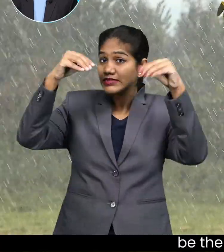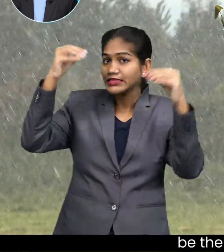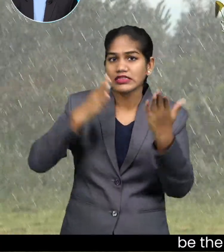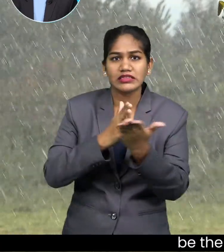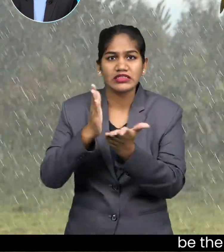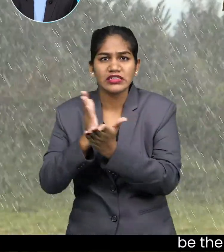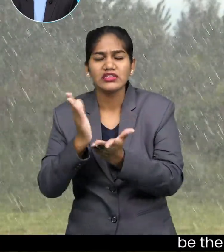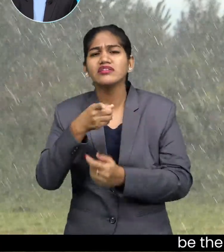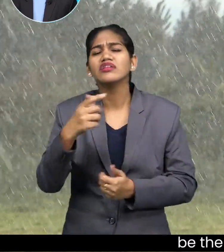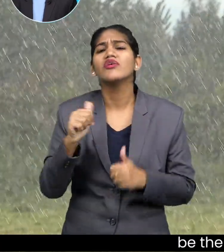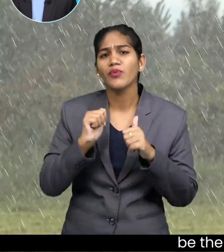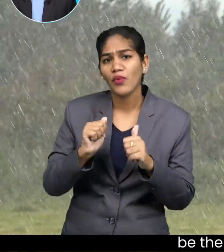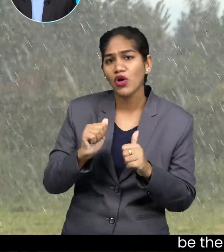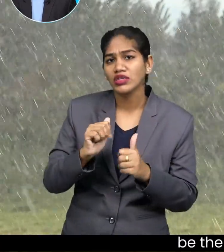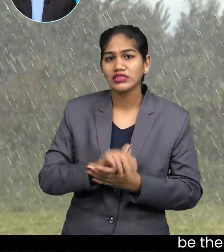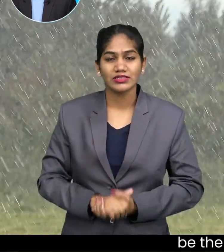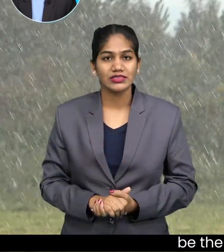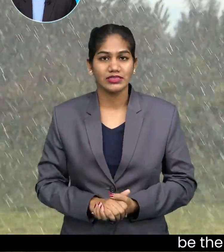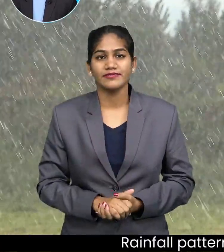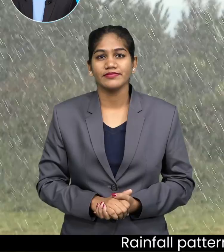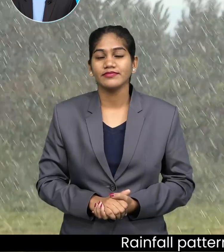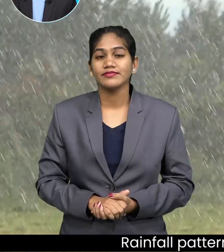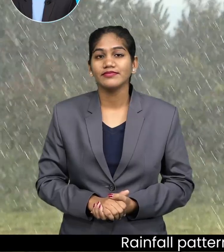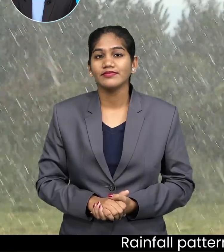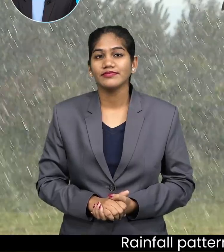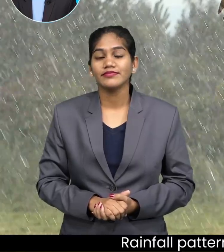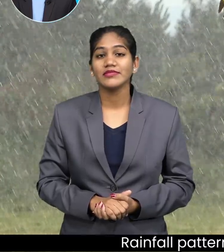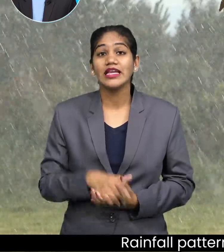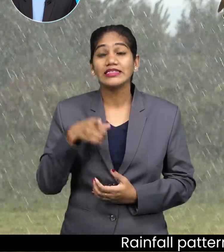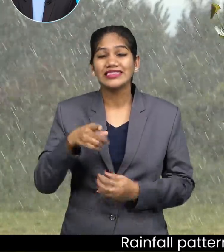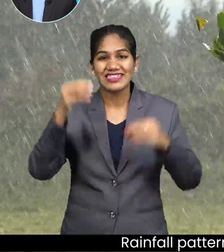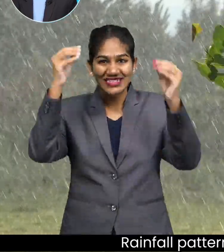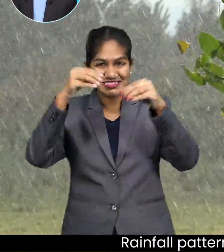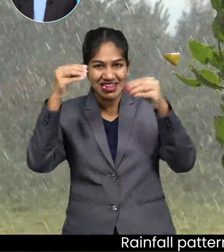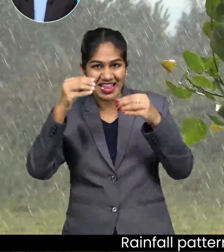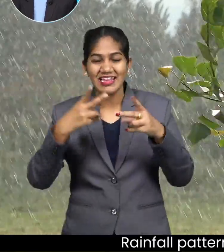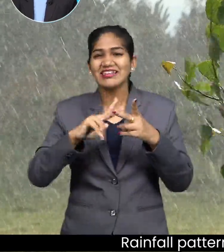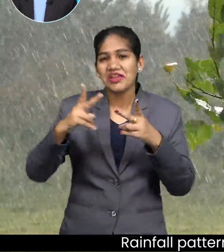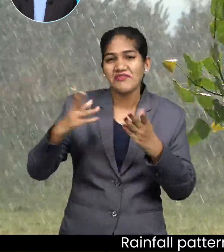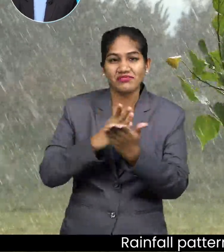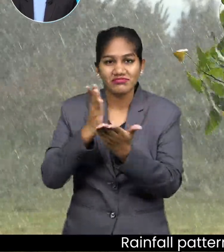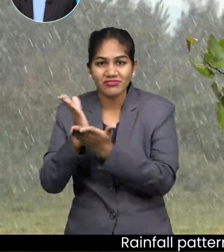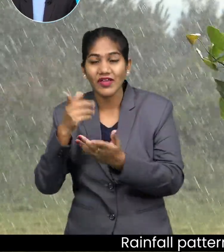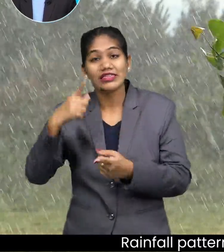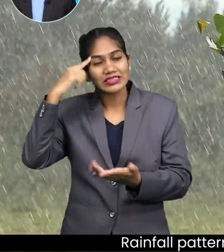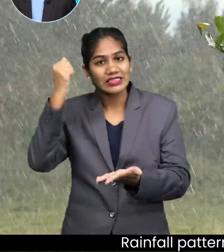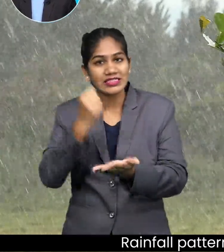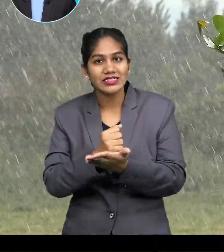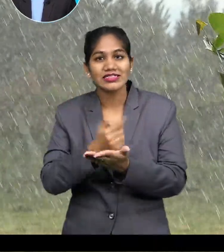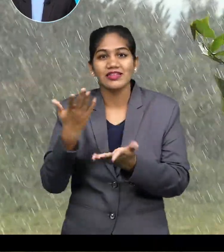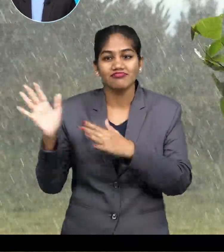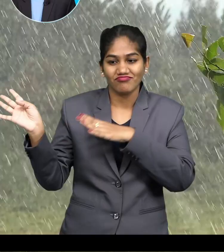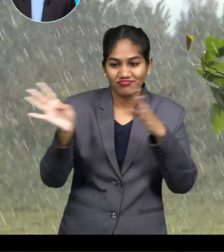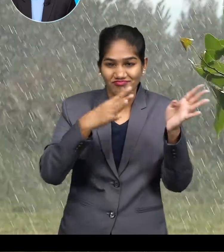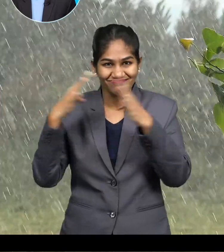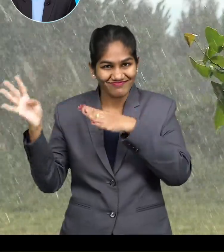What would be the direction of the rainfall? Rainfall patterns are decided by the prevailing